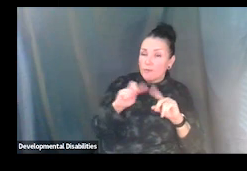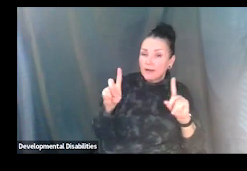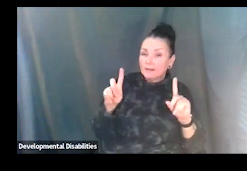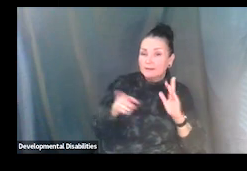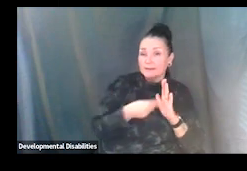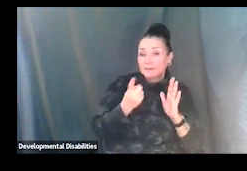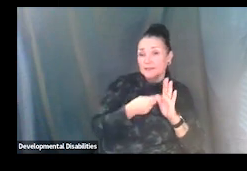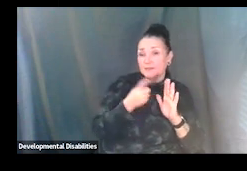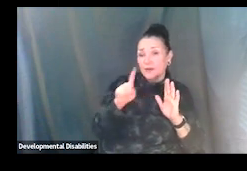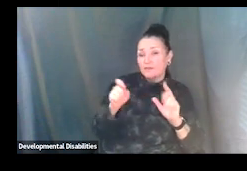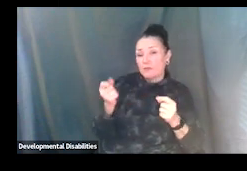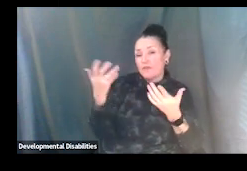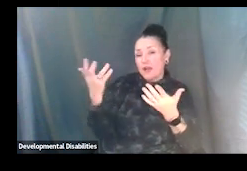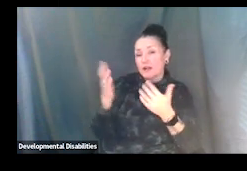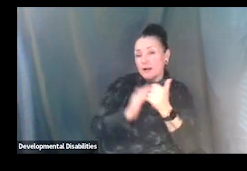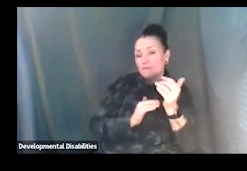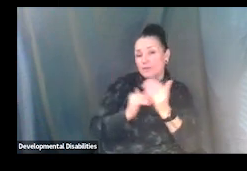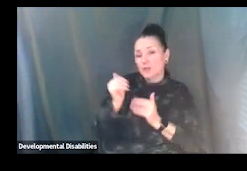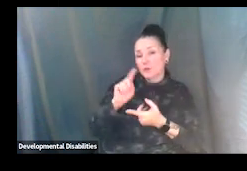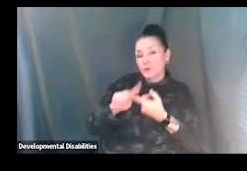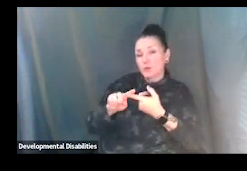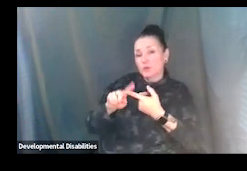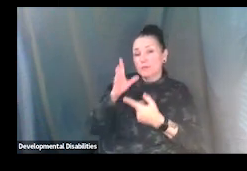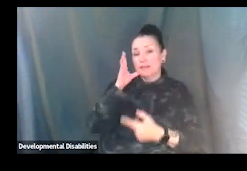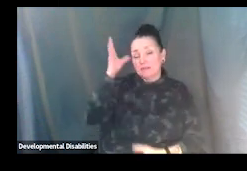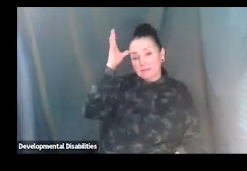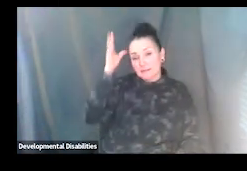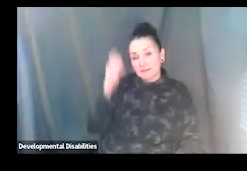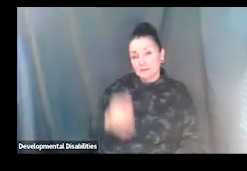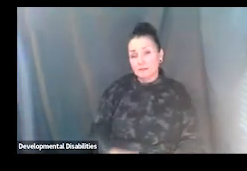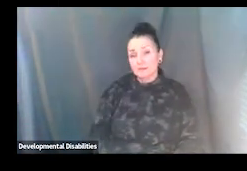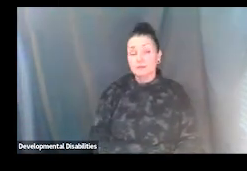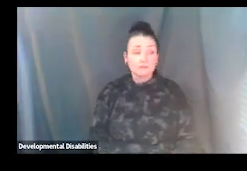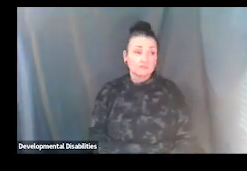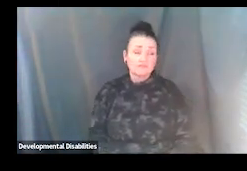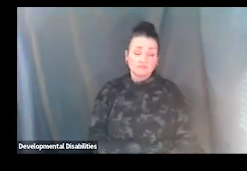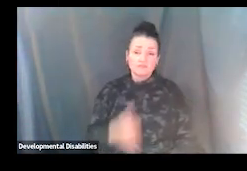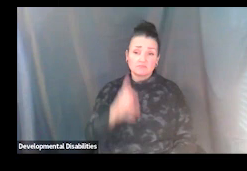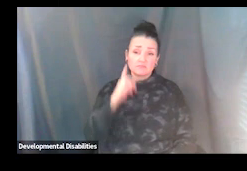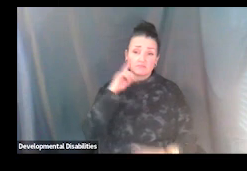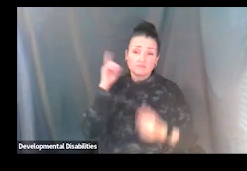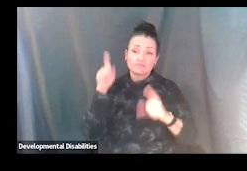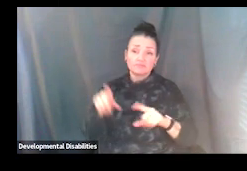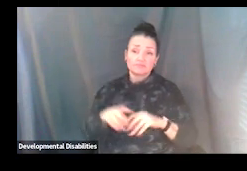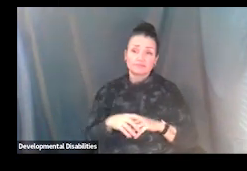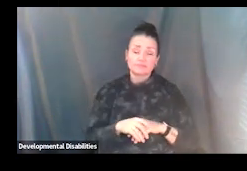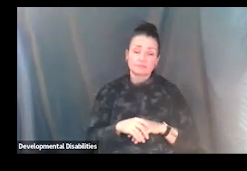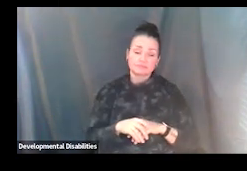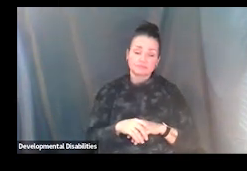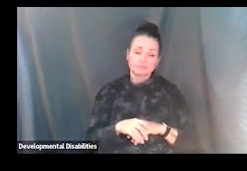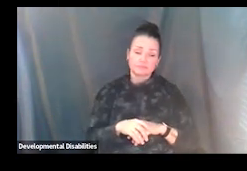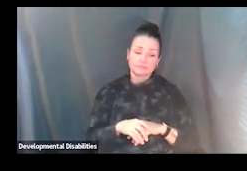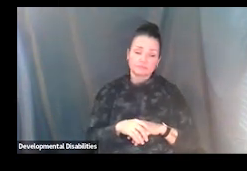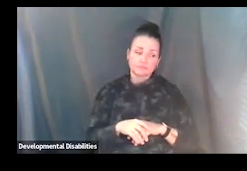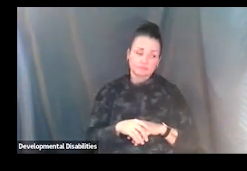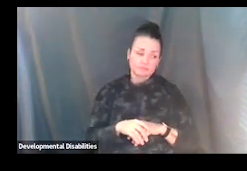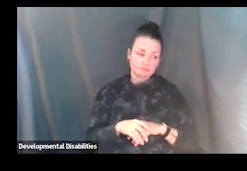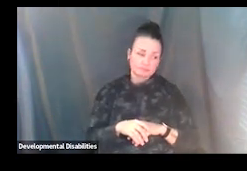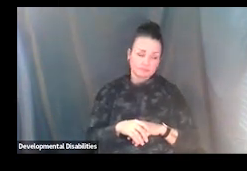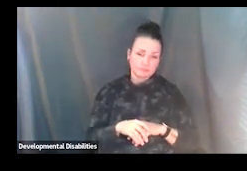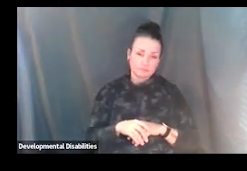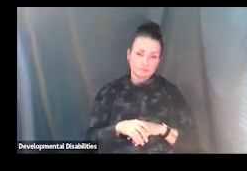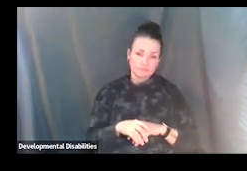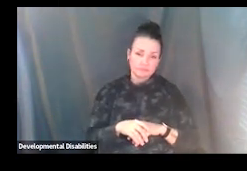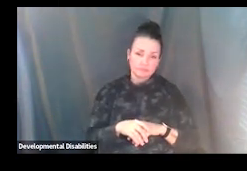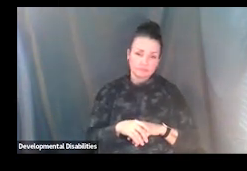comfort and some sanity to parents. Well, yeah, absolutely. You know, it's the, I think, you know, what